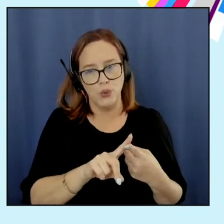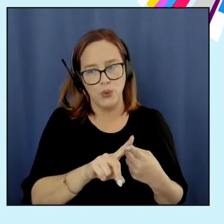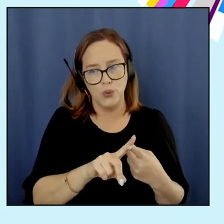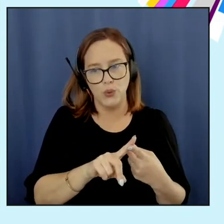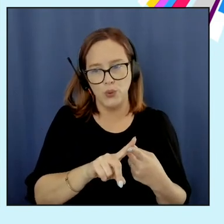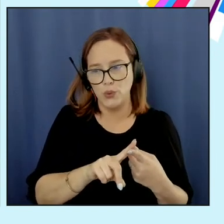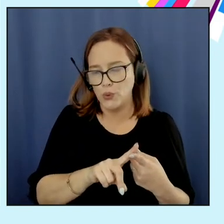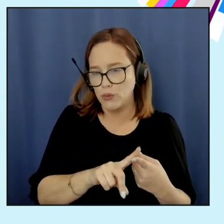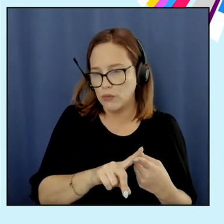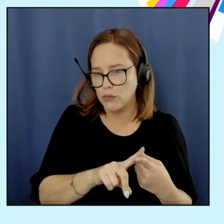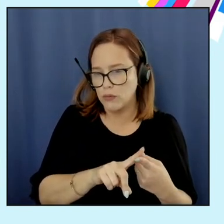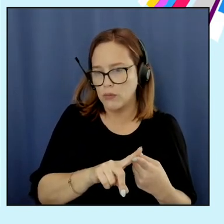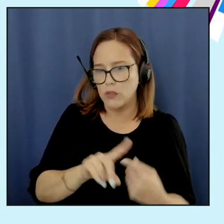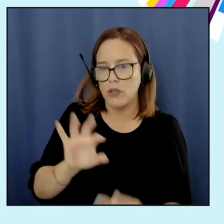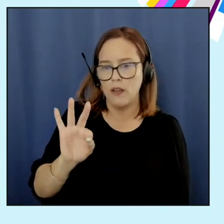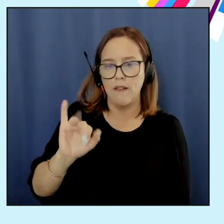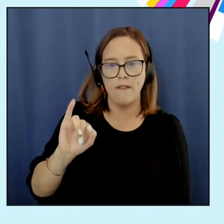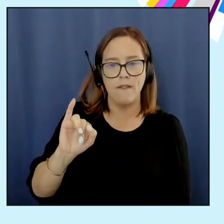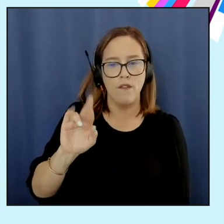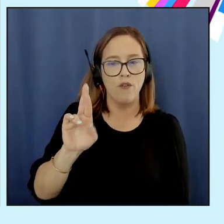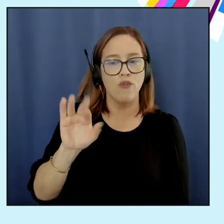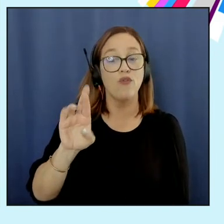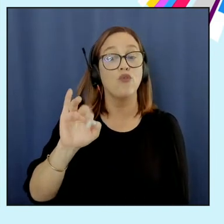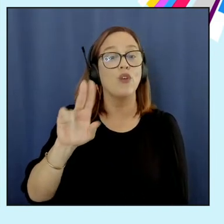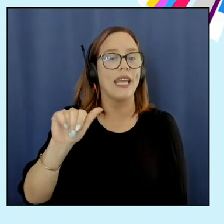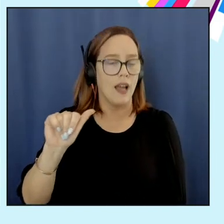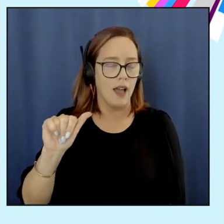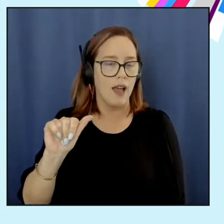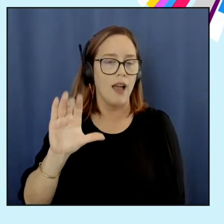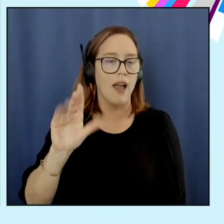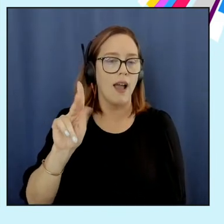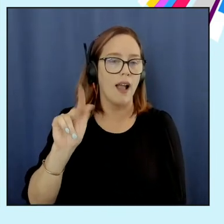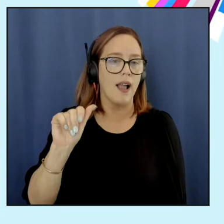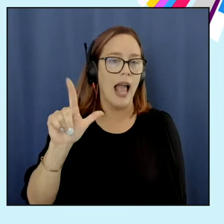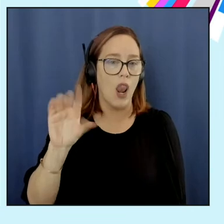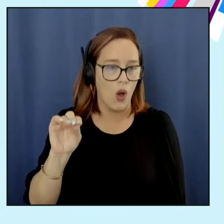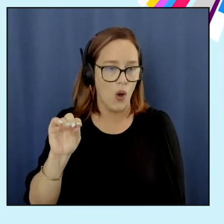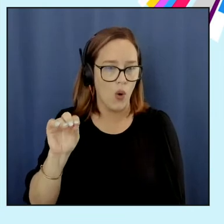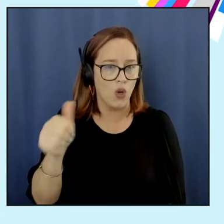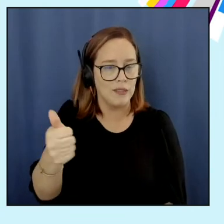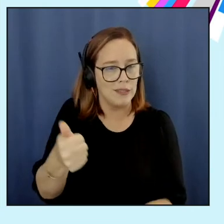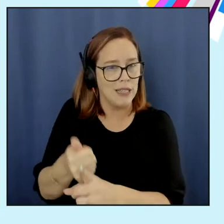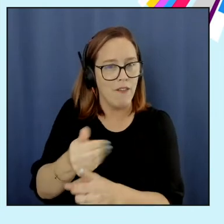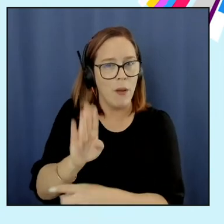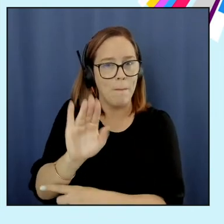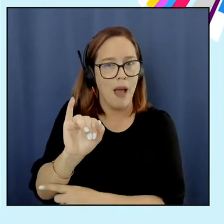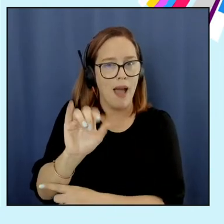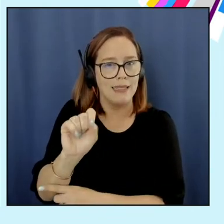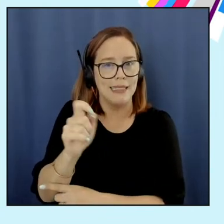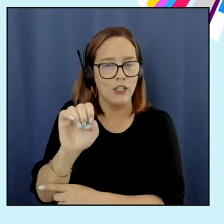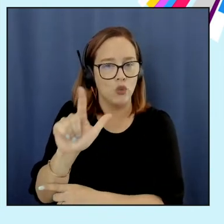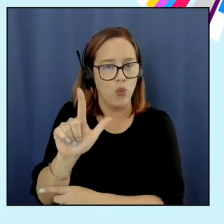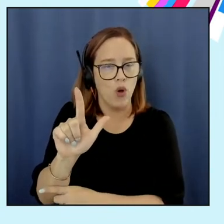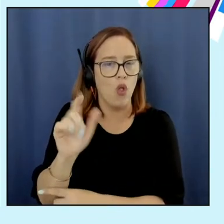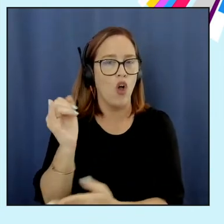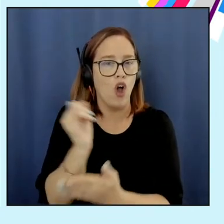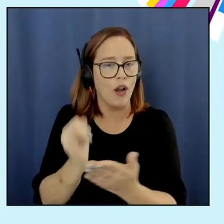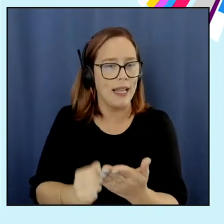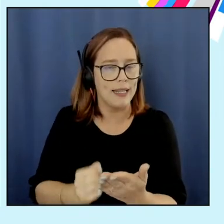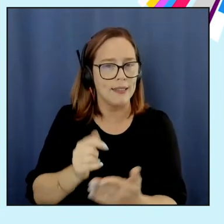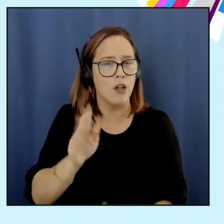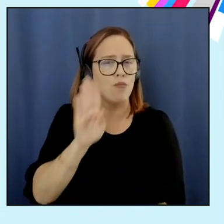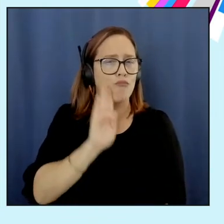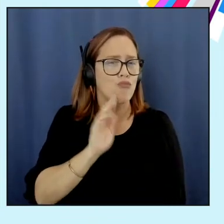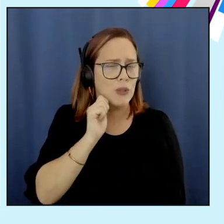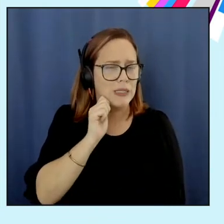was a bisexual Mexican artist. She celebrated her brown, hairy skin, and she was always breaking traditional gender roles. She went